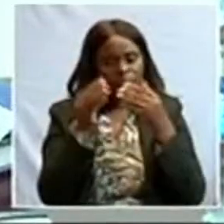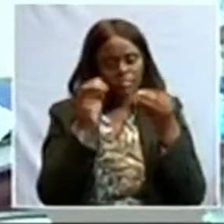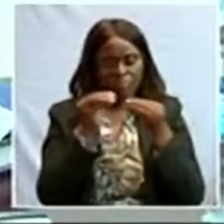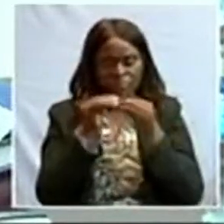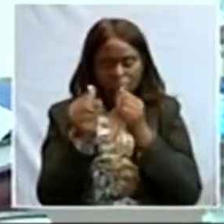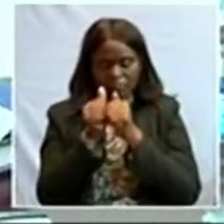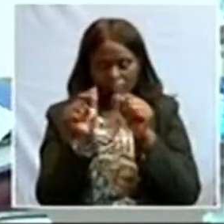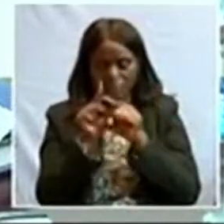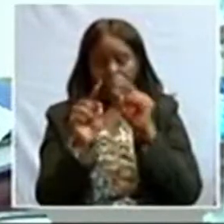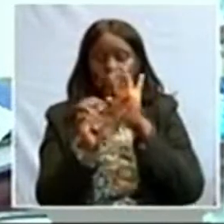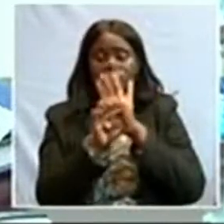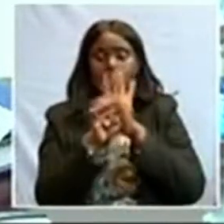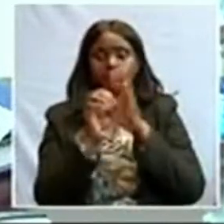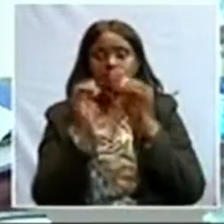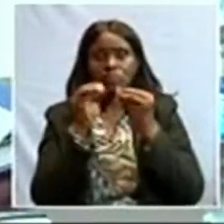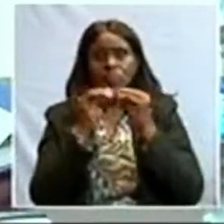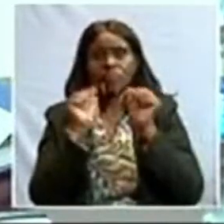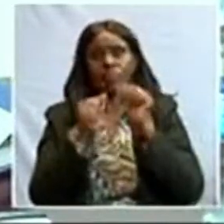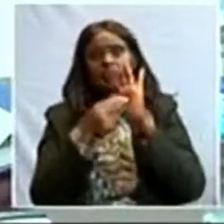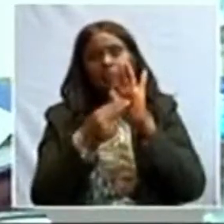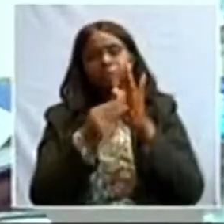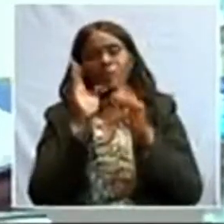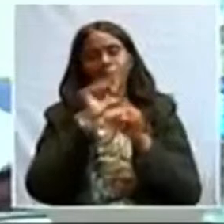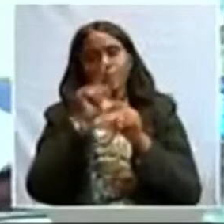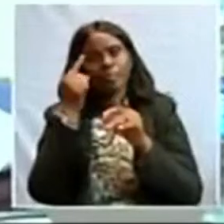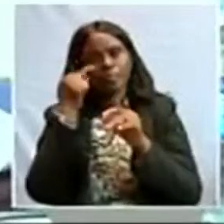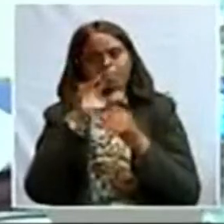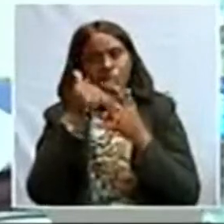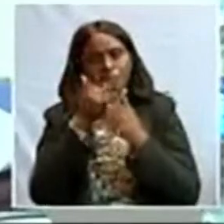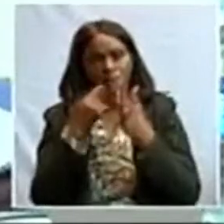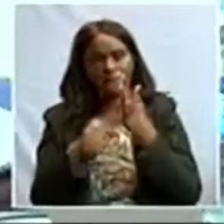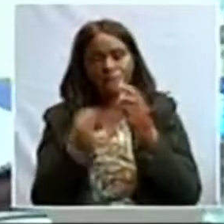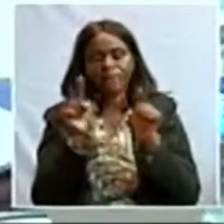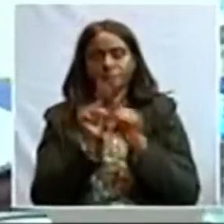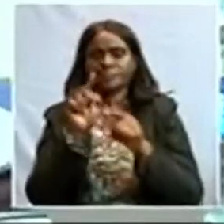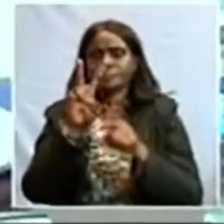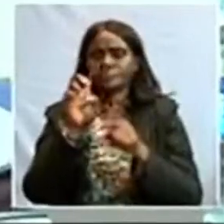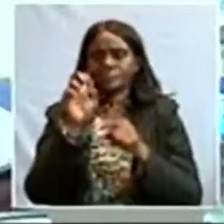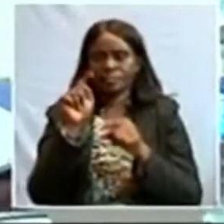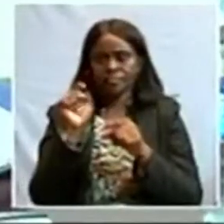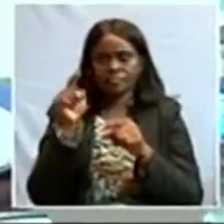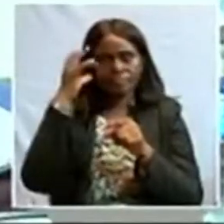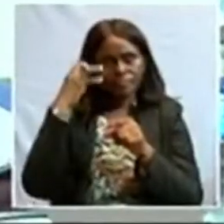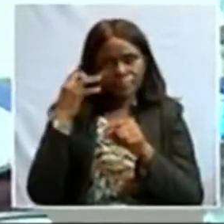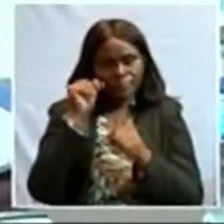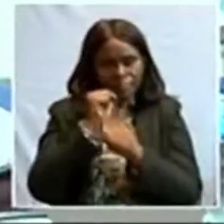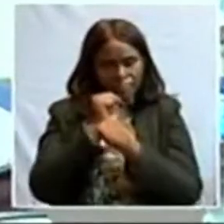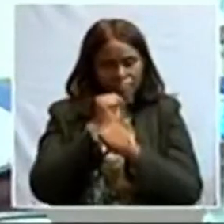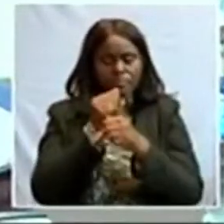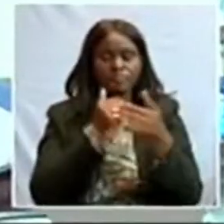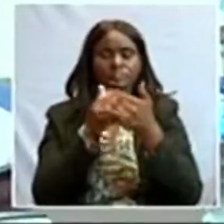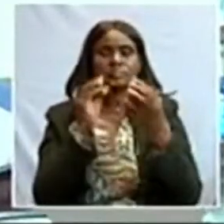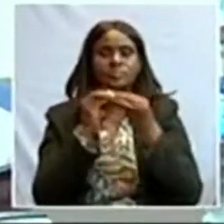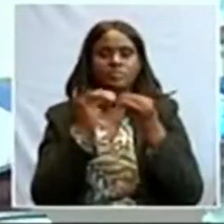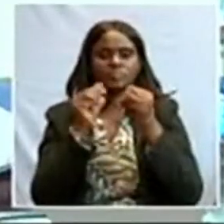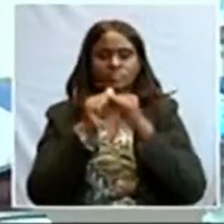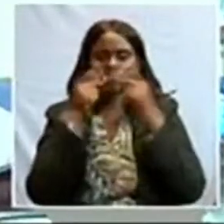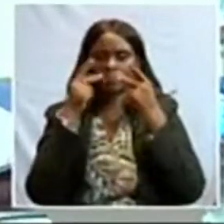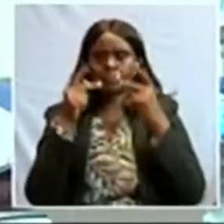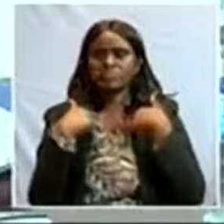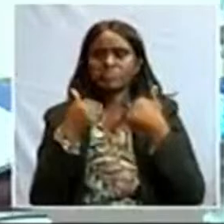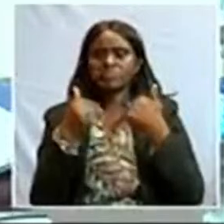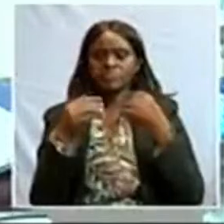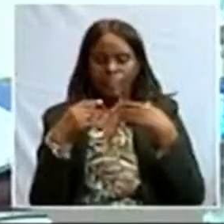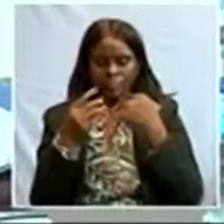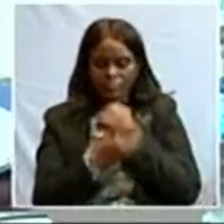think a key example can be seen for the veterinary officers working closely with the public health department in the